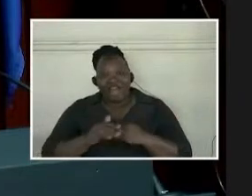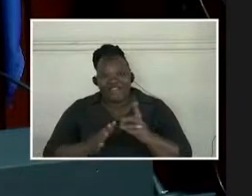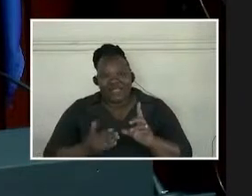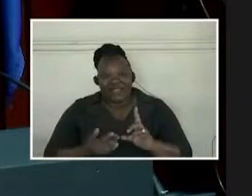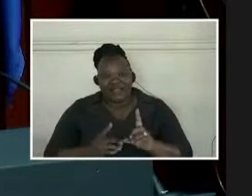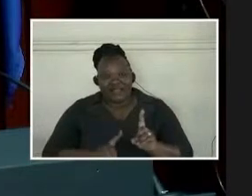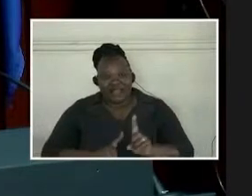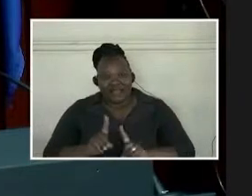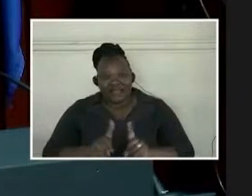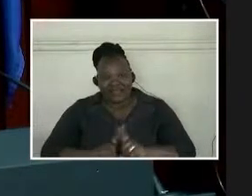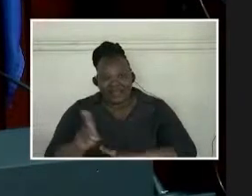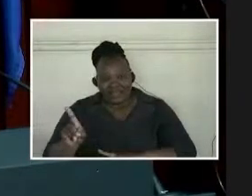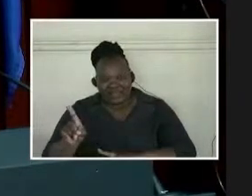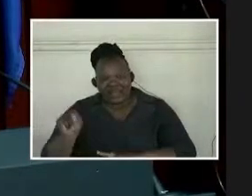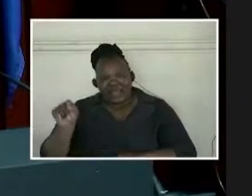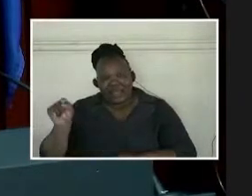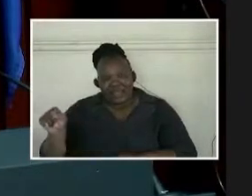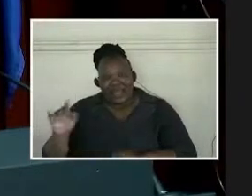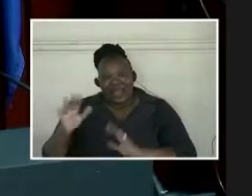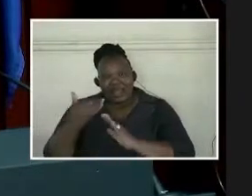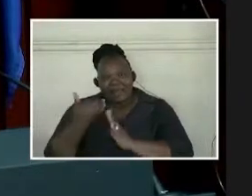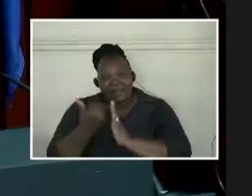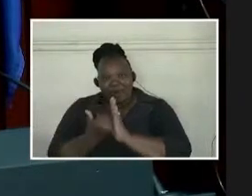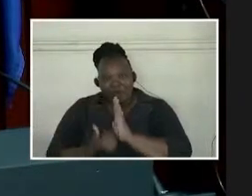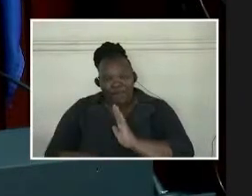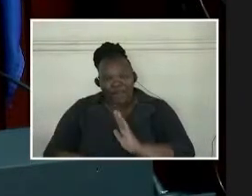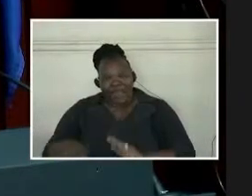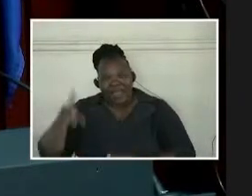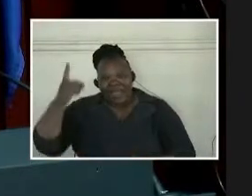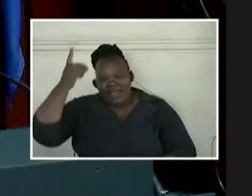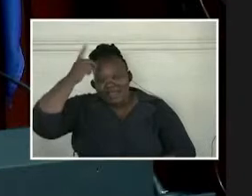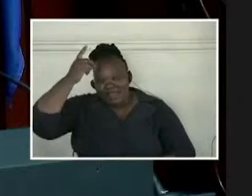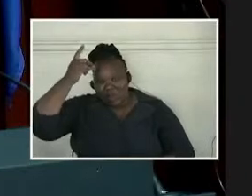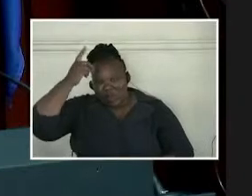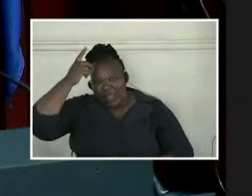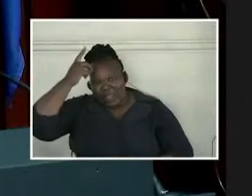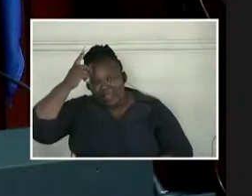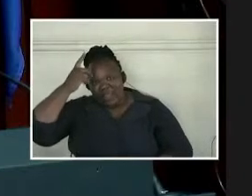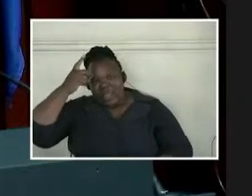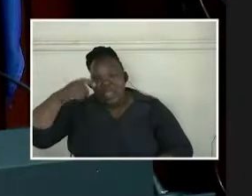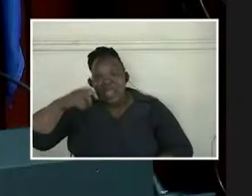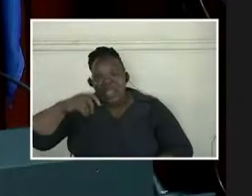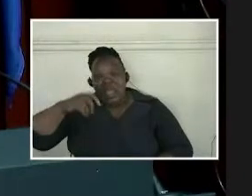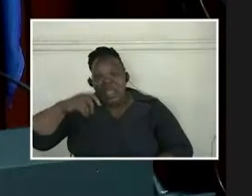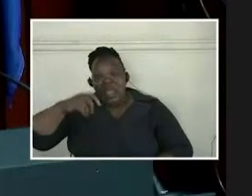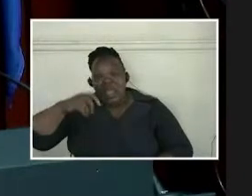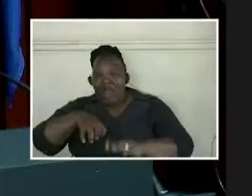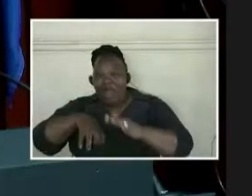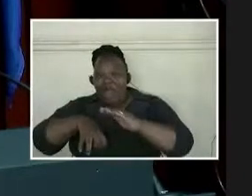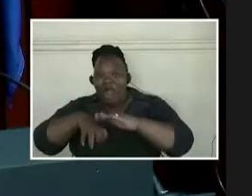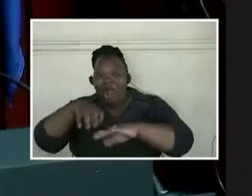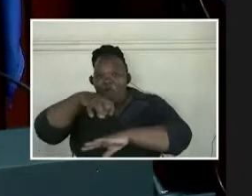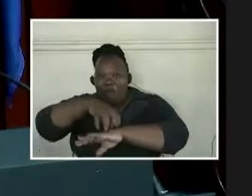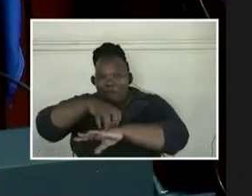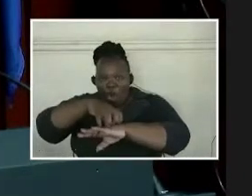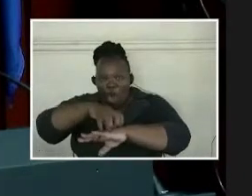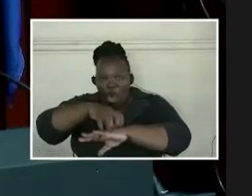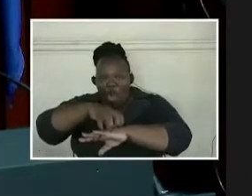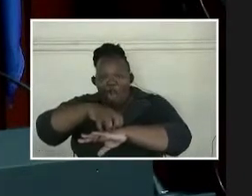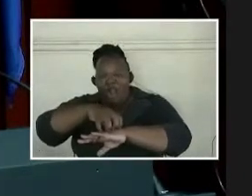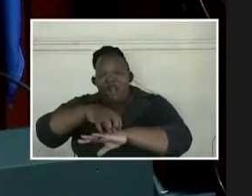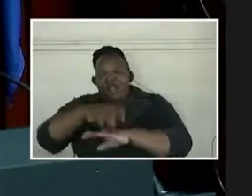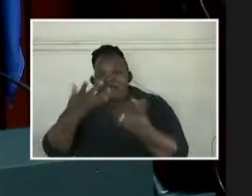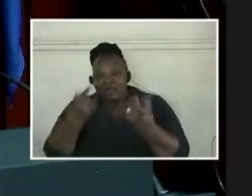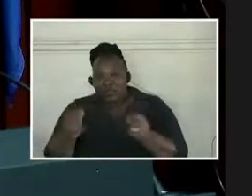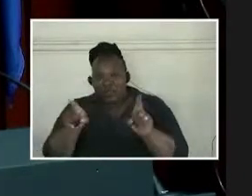this program in a teguine we have started to engage other malls and facilities in other districts in order to